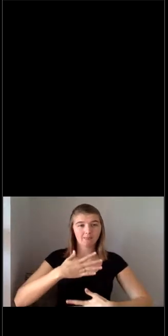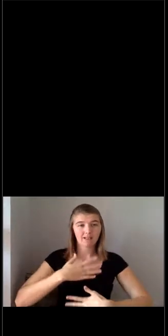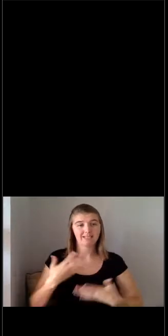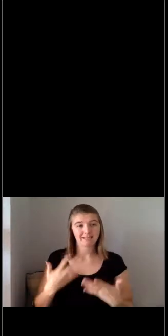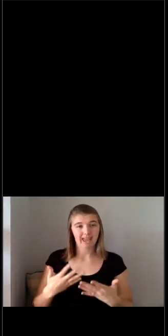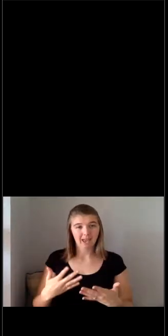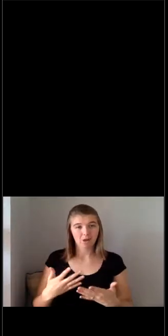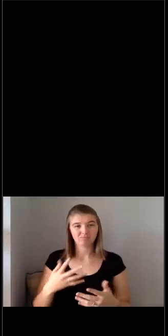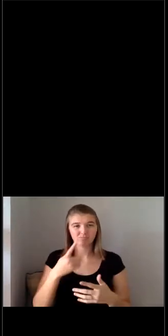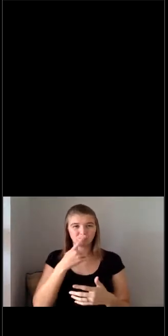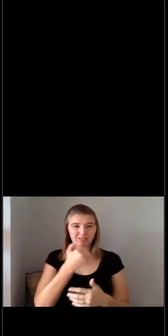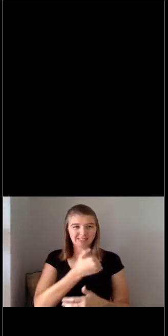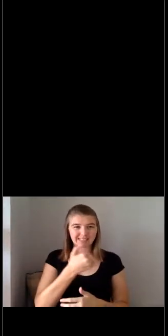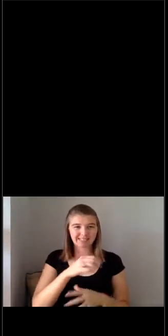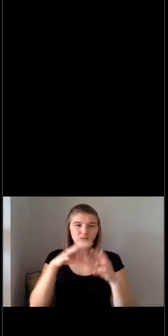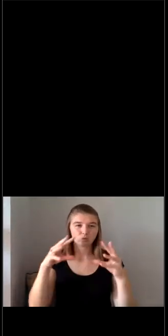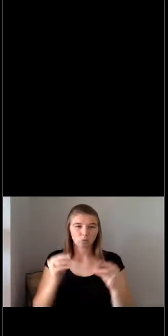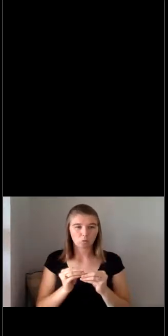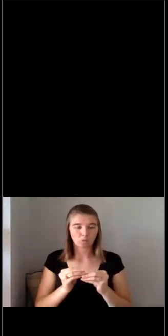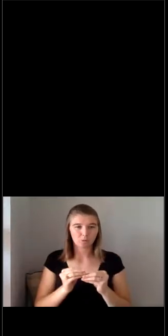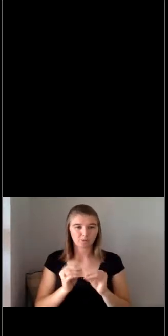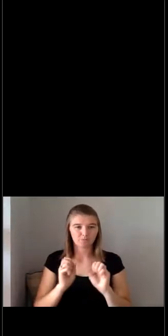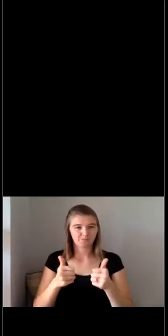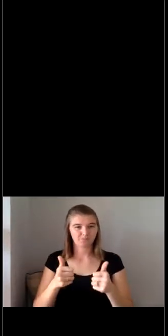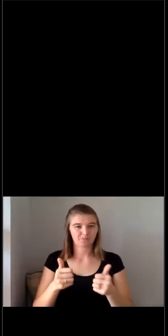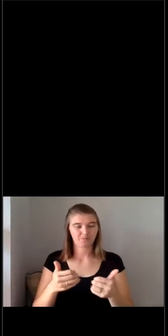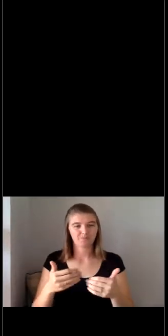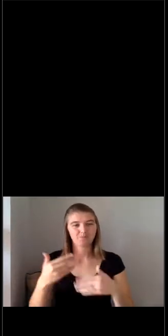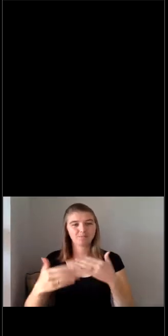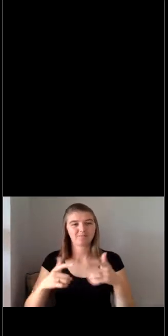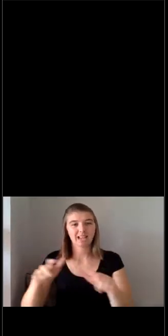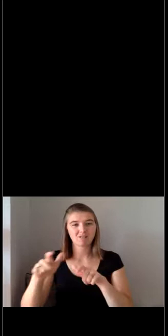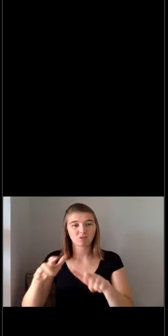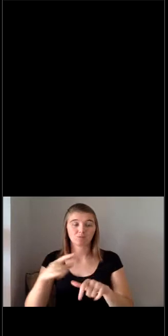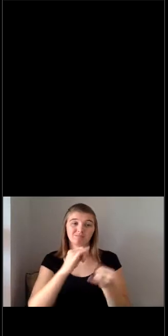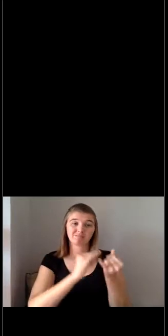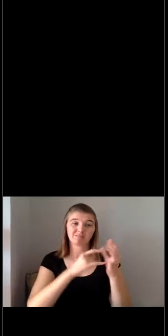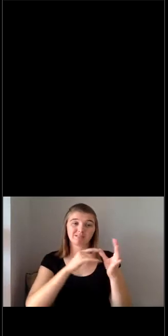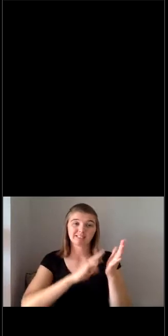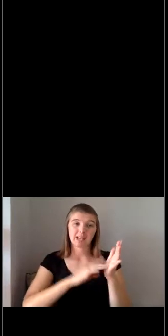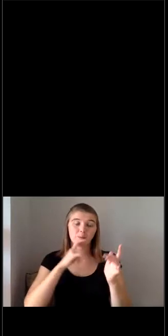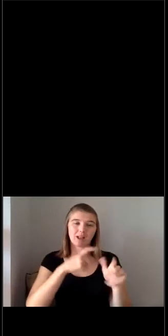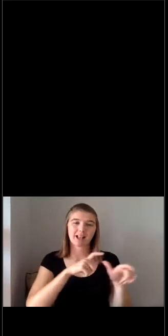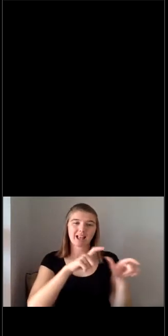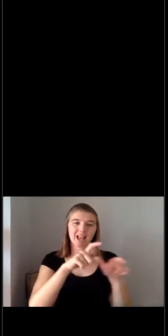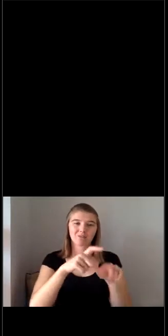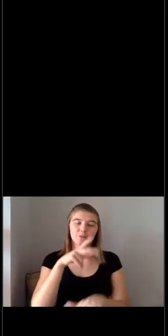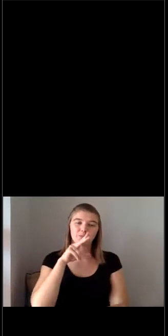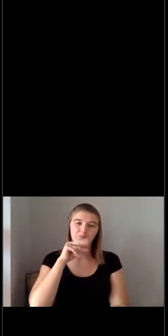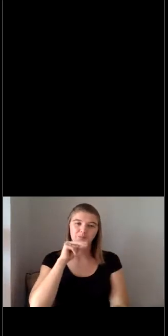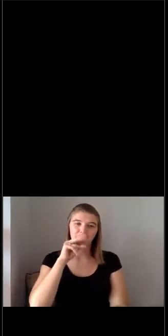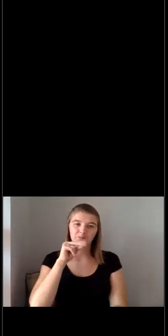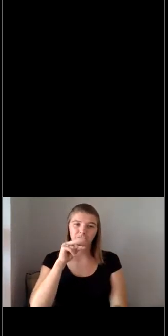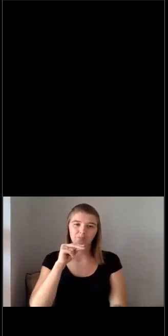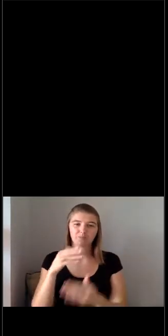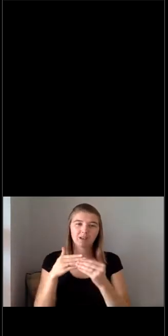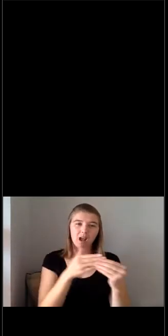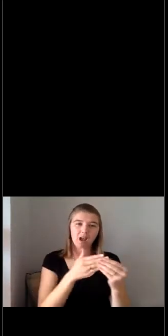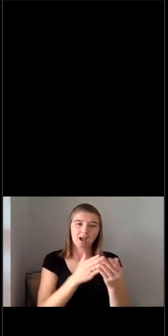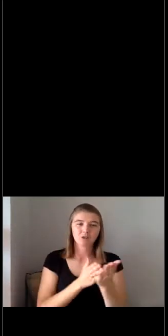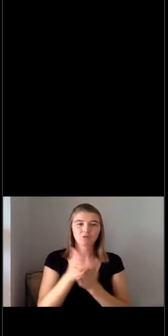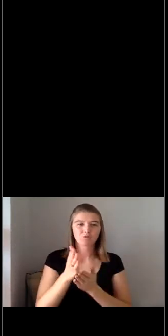guided practice. So I encourage you now to be sitting down, or even lying down. You know, if you've got somewhere you can lie down, please